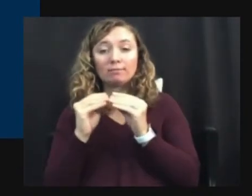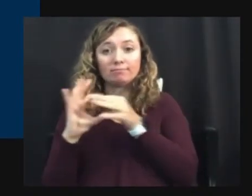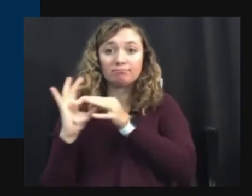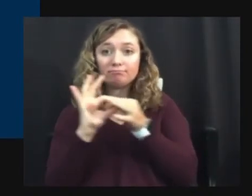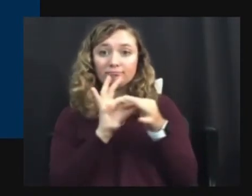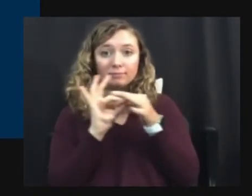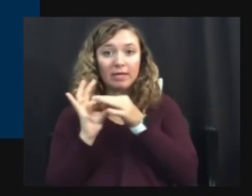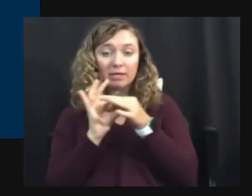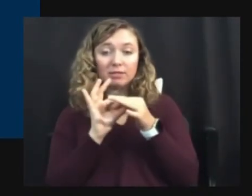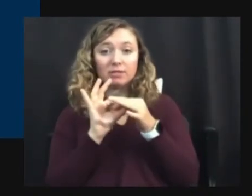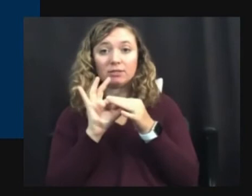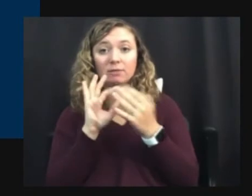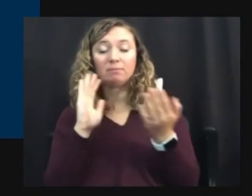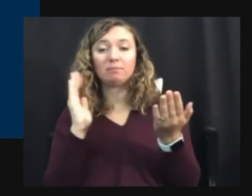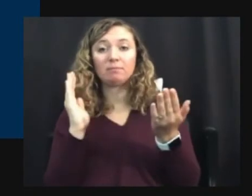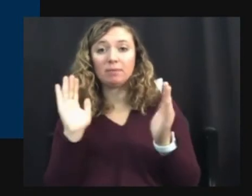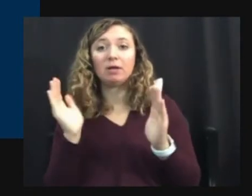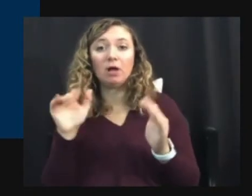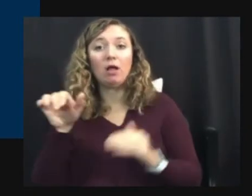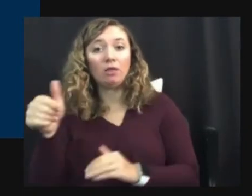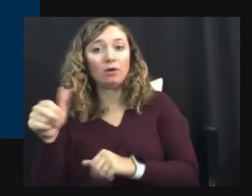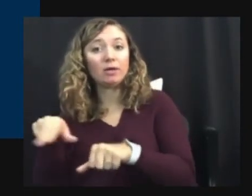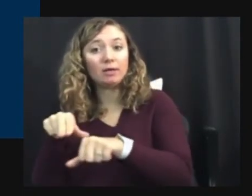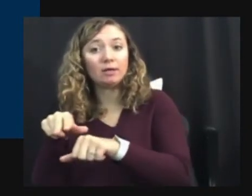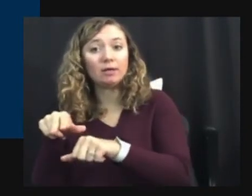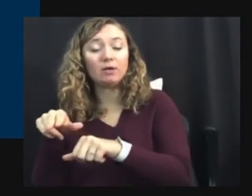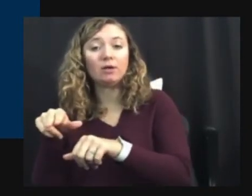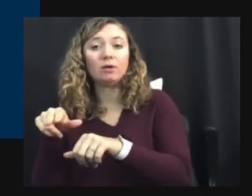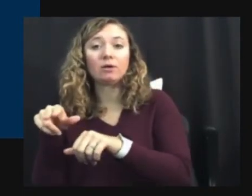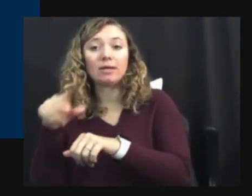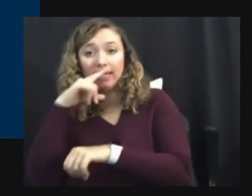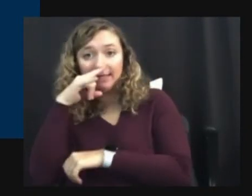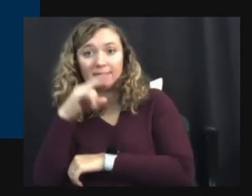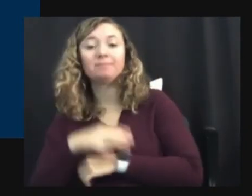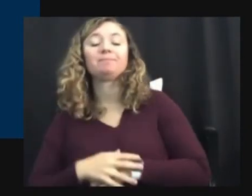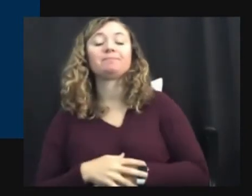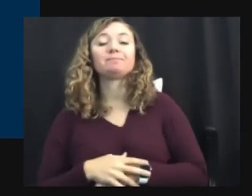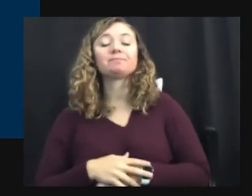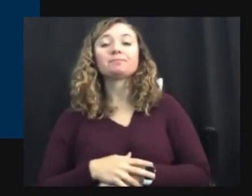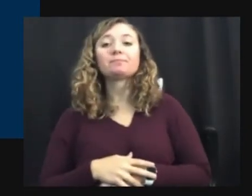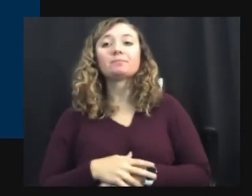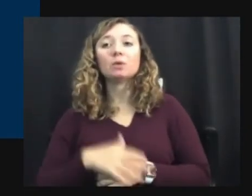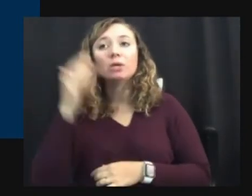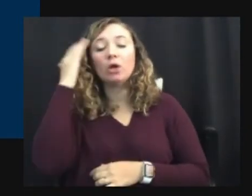can imagine that these leaps for these different brains can be extremely